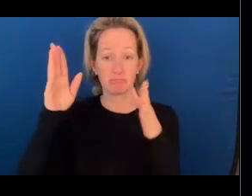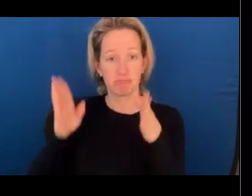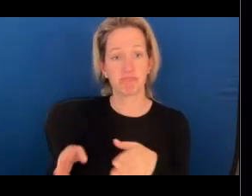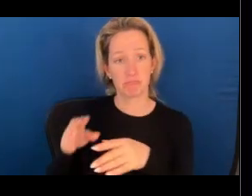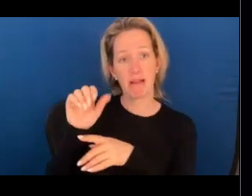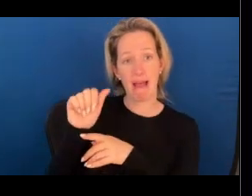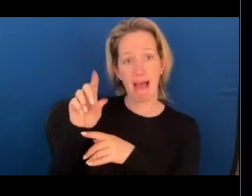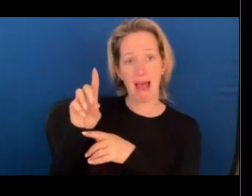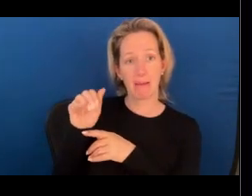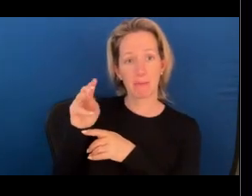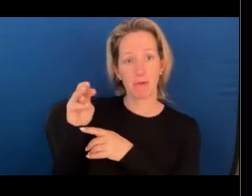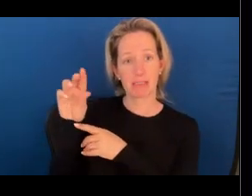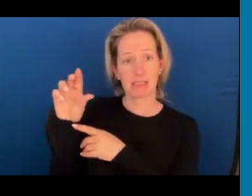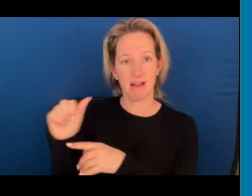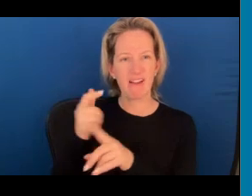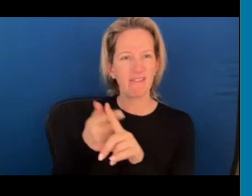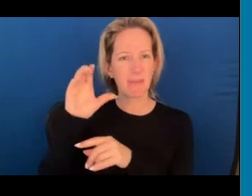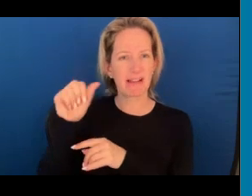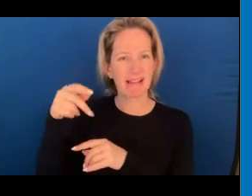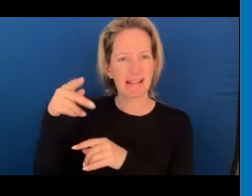Gracia.